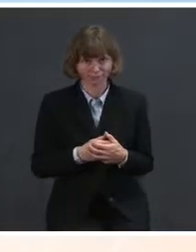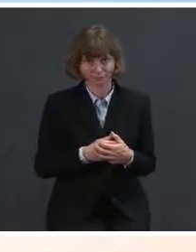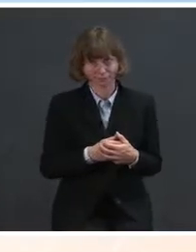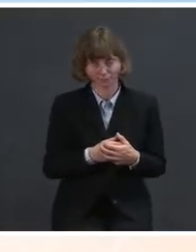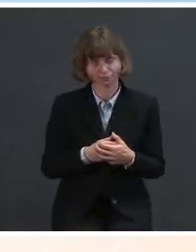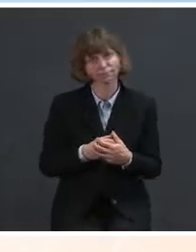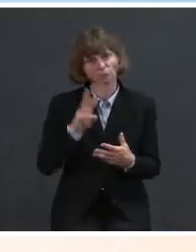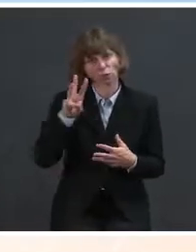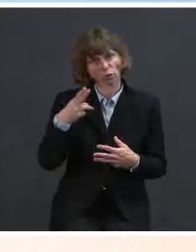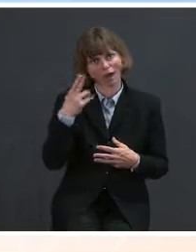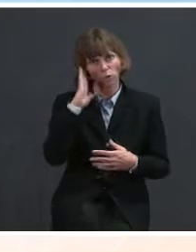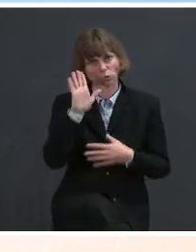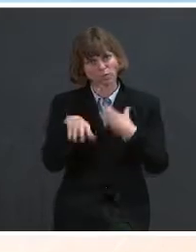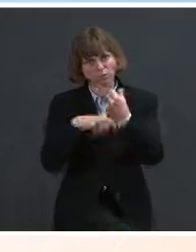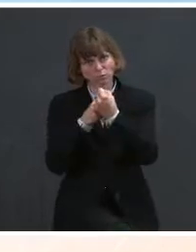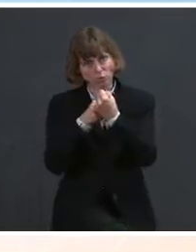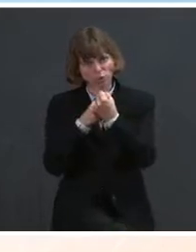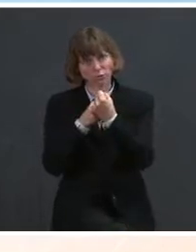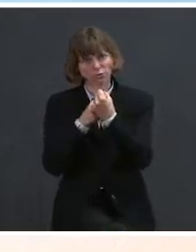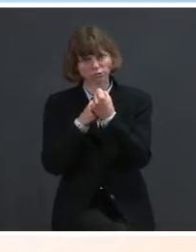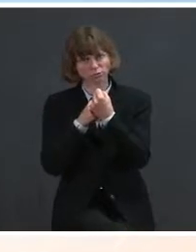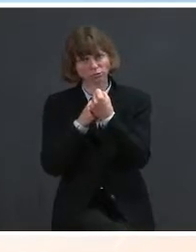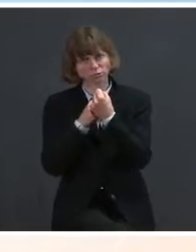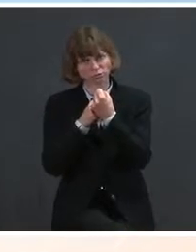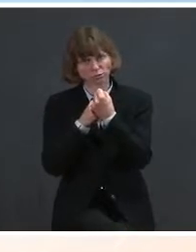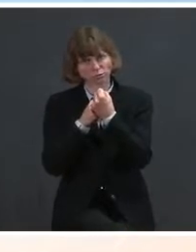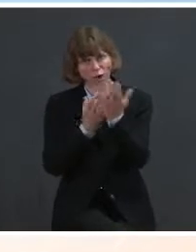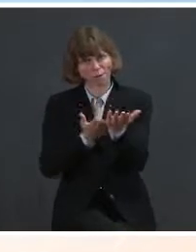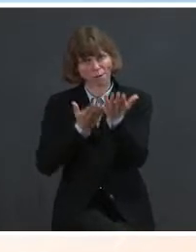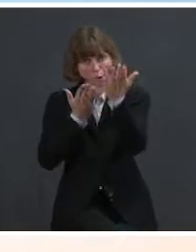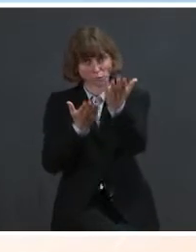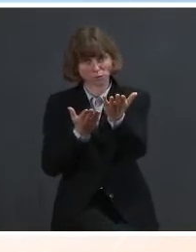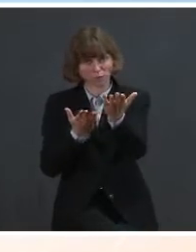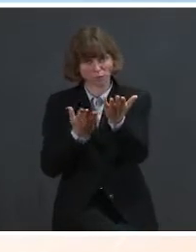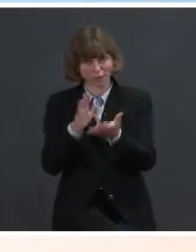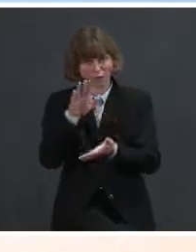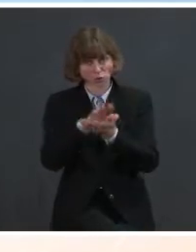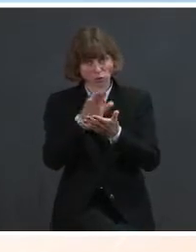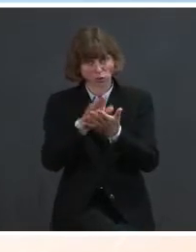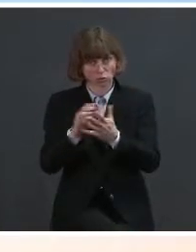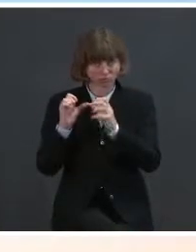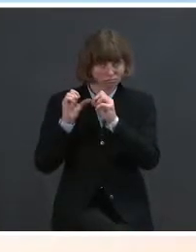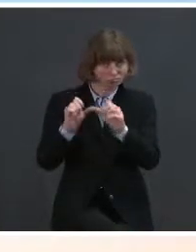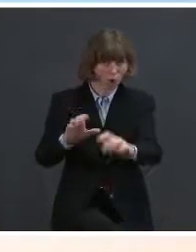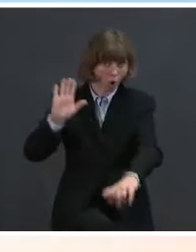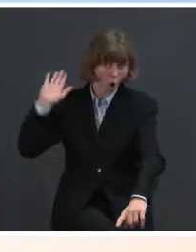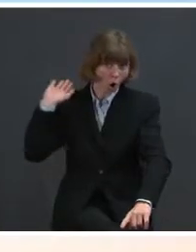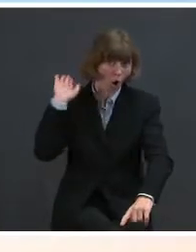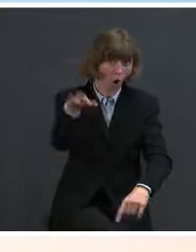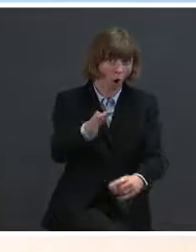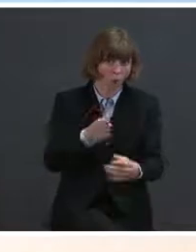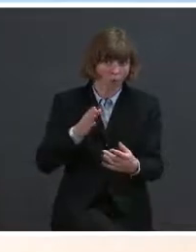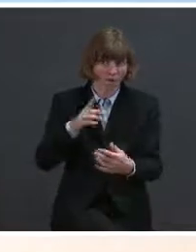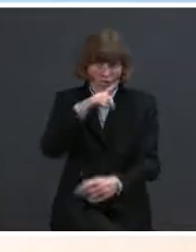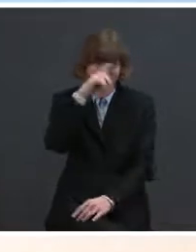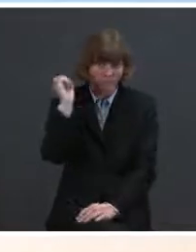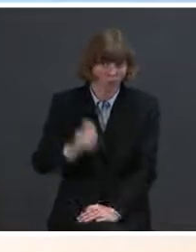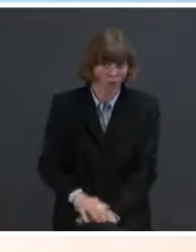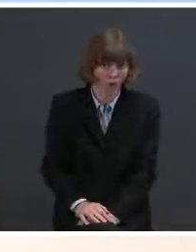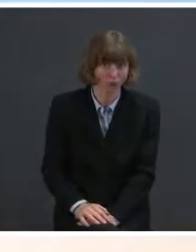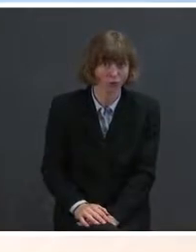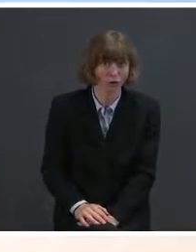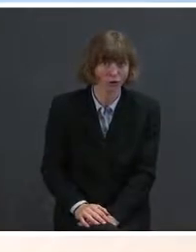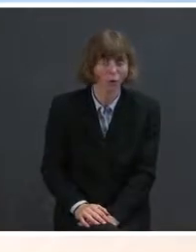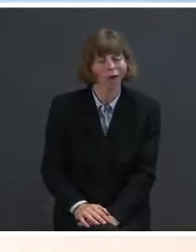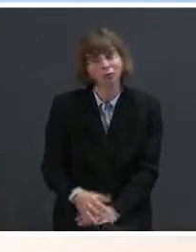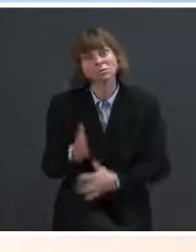behind a proposal for schools to remain in session full-time through the summer? Well, some school districts will decide